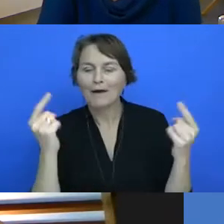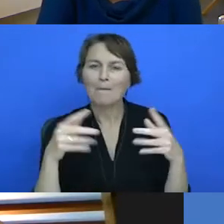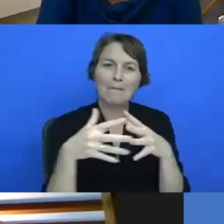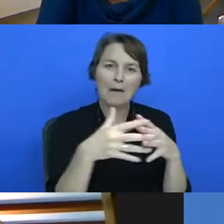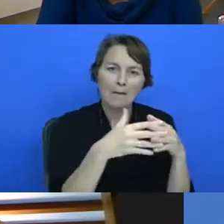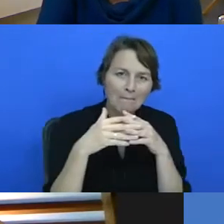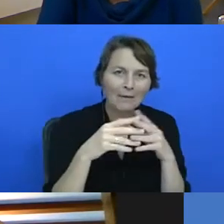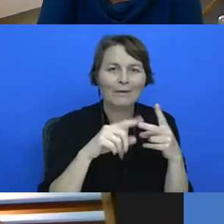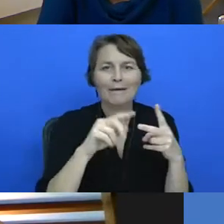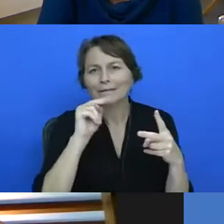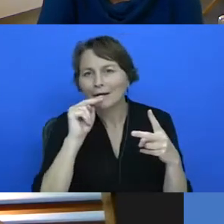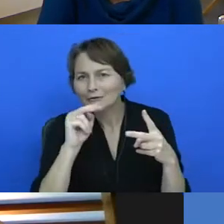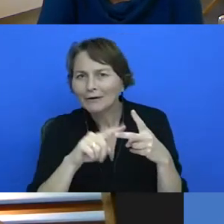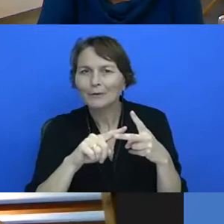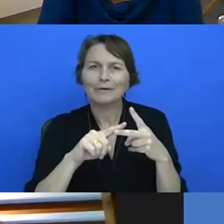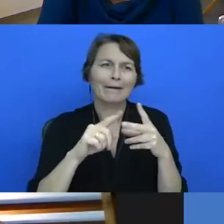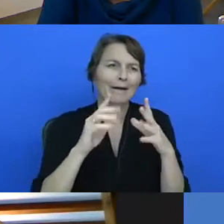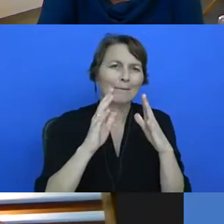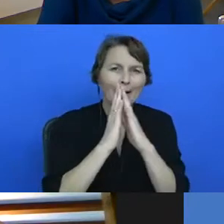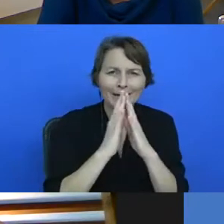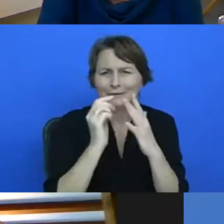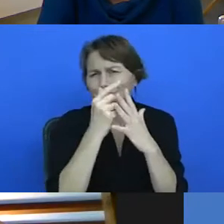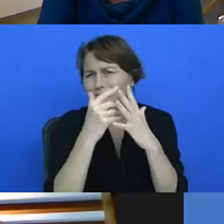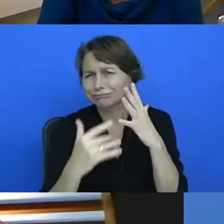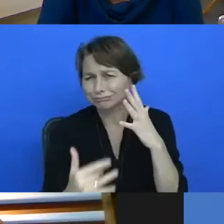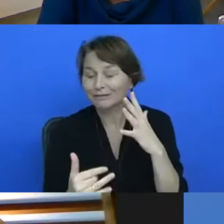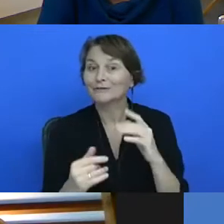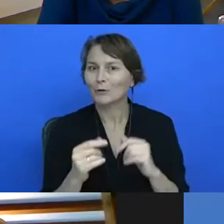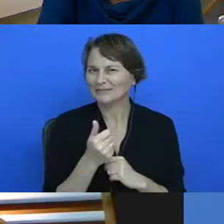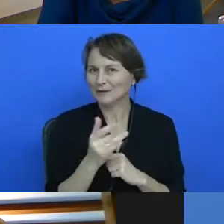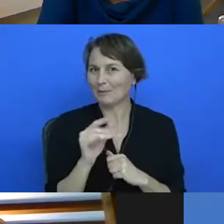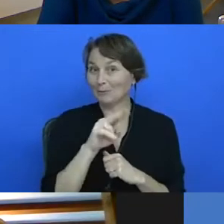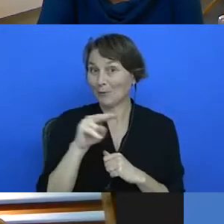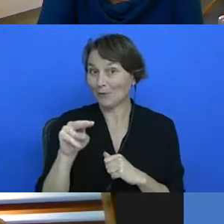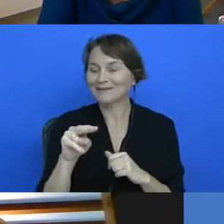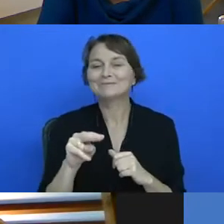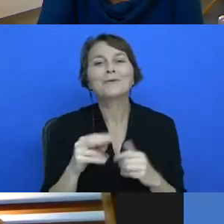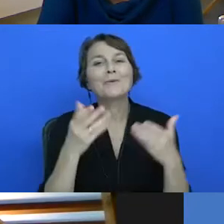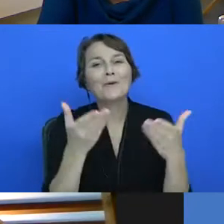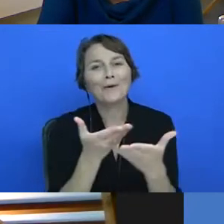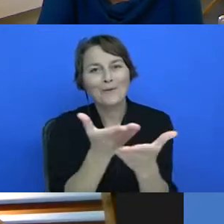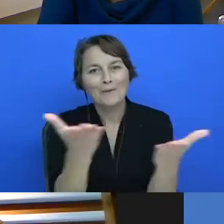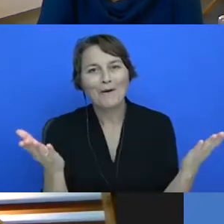Nigeria, all over Europe, also some from Norway. So welcome to you all.